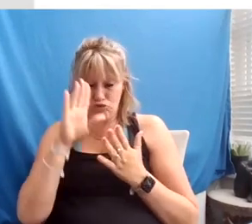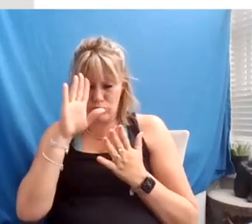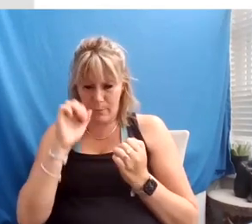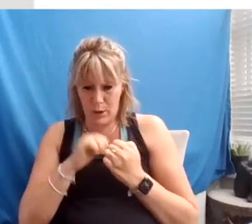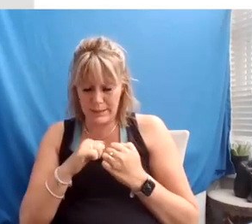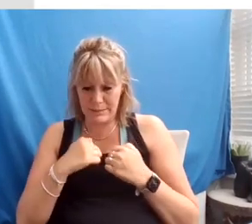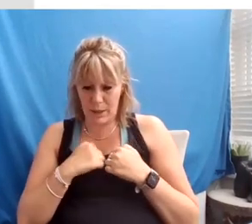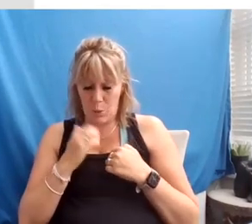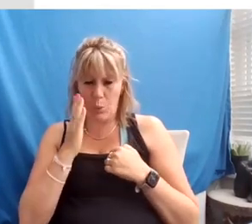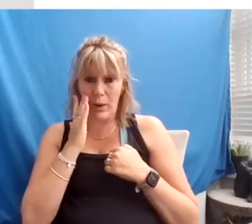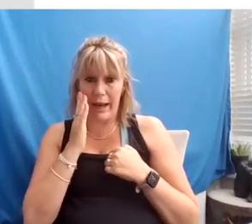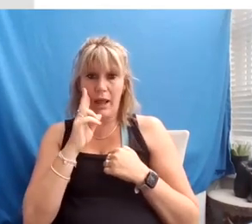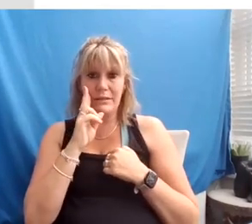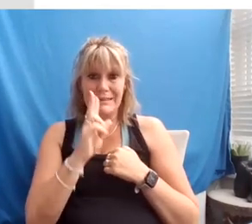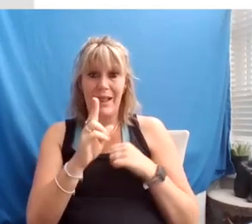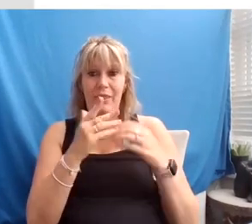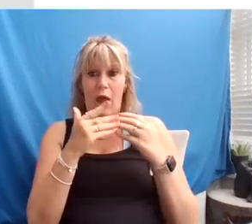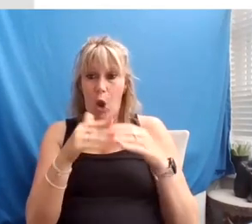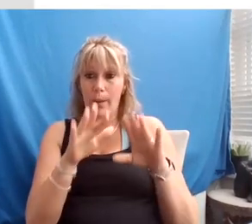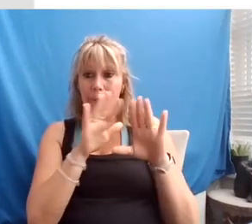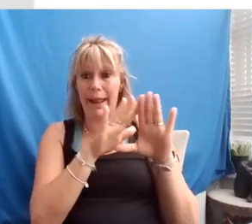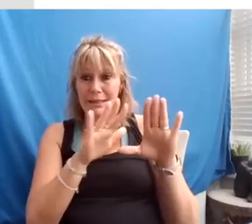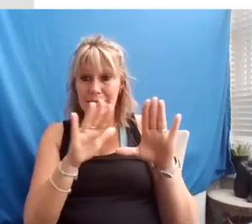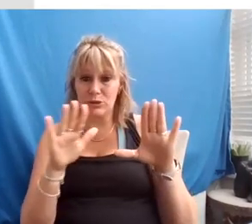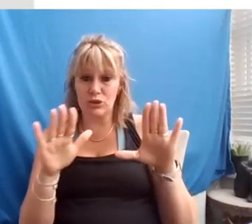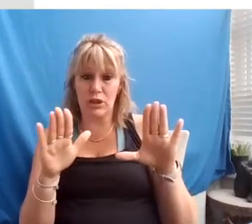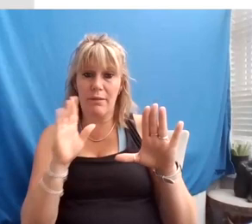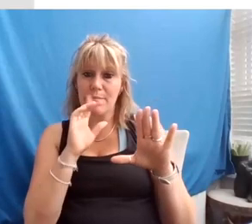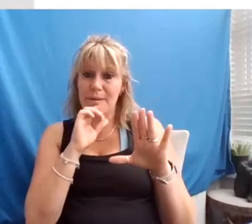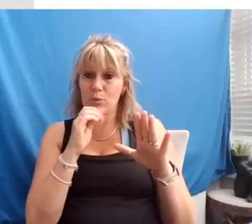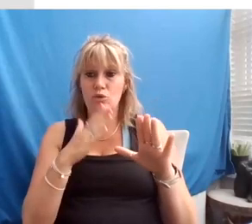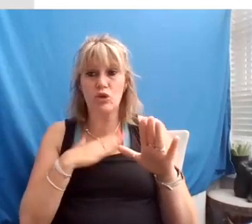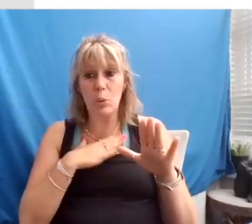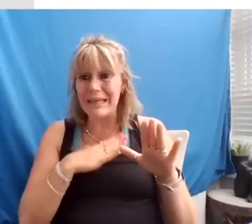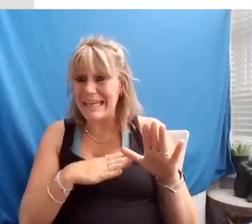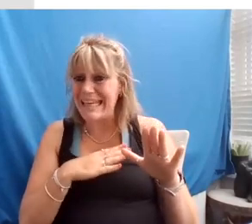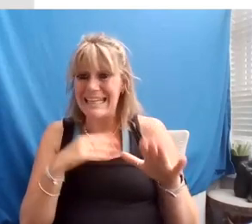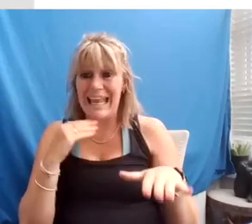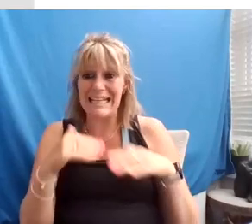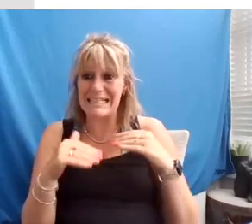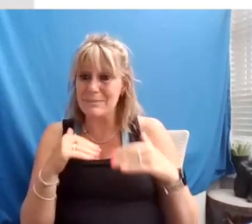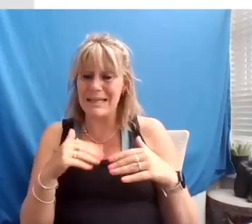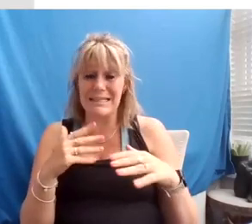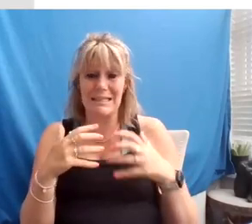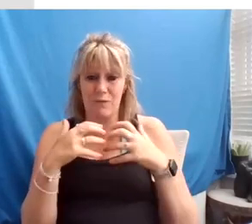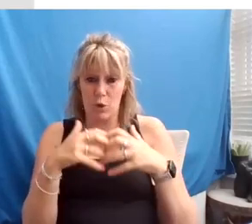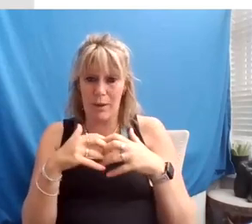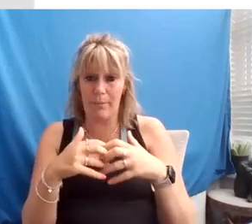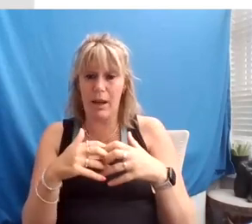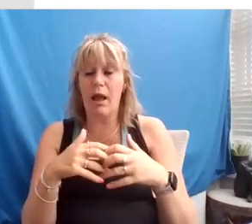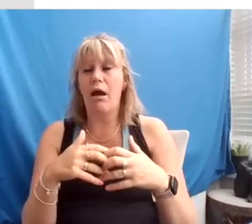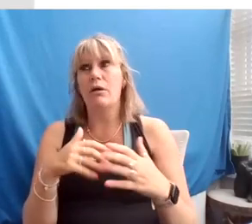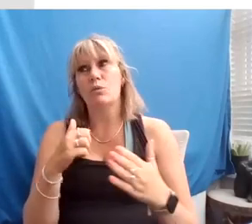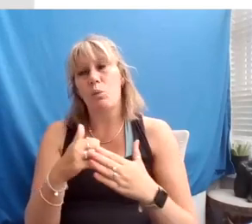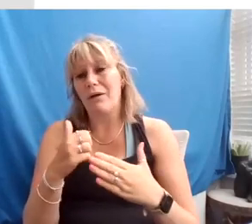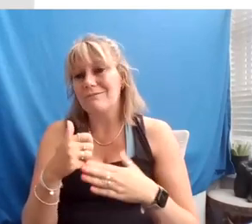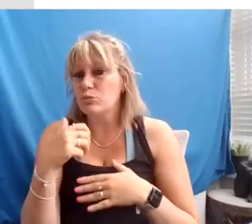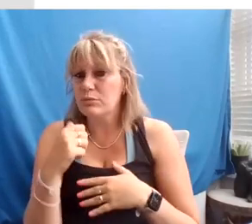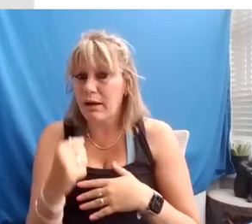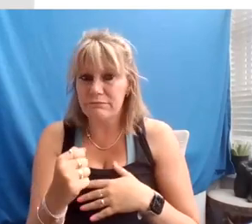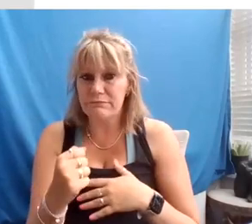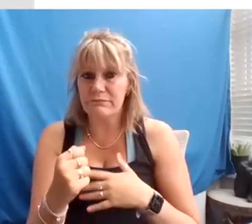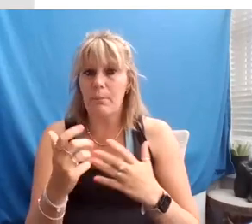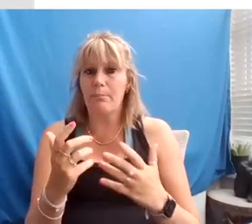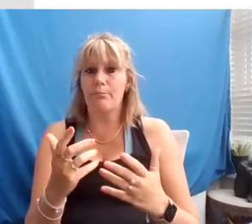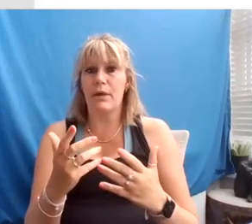whenever I see the Open Exhibition, that people, you don't need expensive equipment. You know, it's wonderful to have it, and it's wonderful to do things